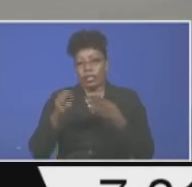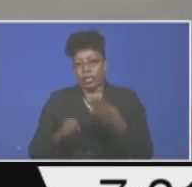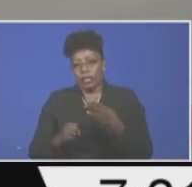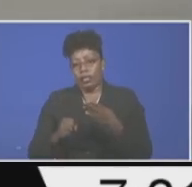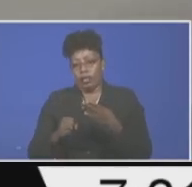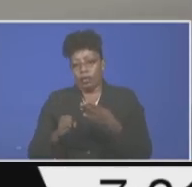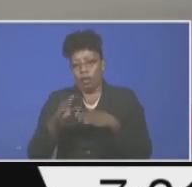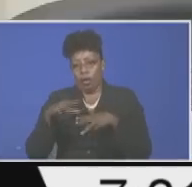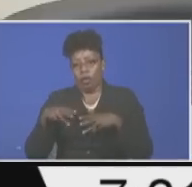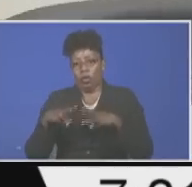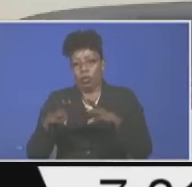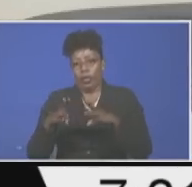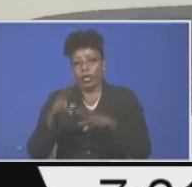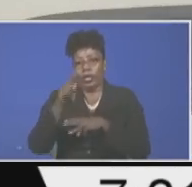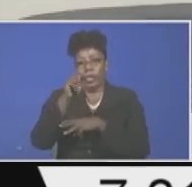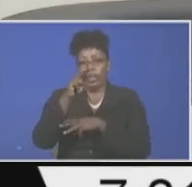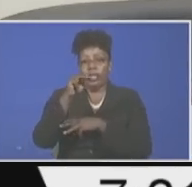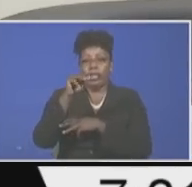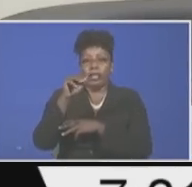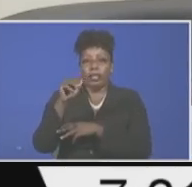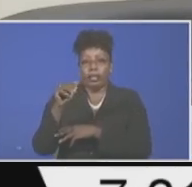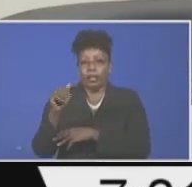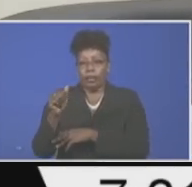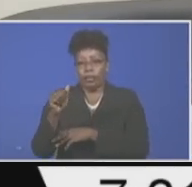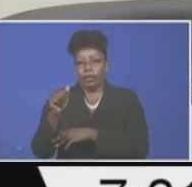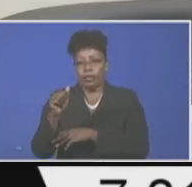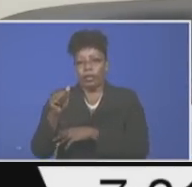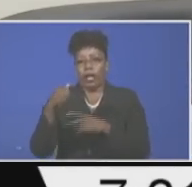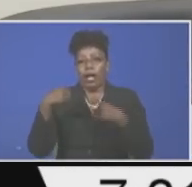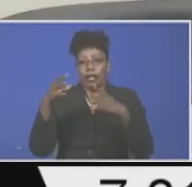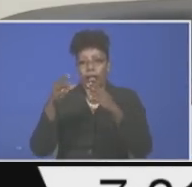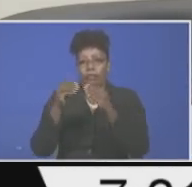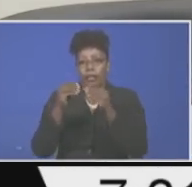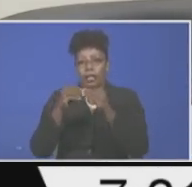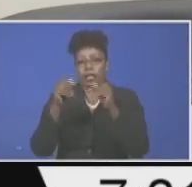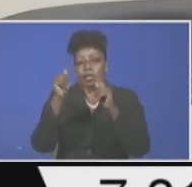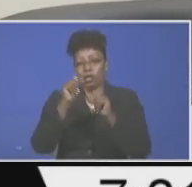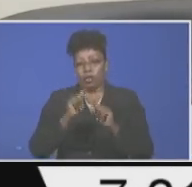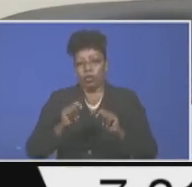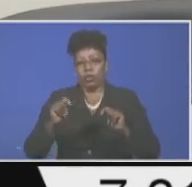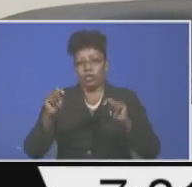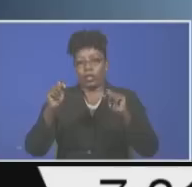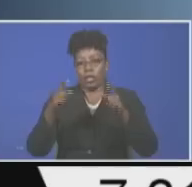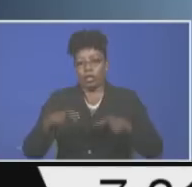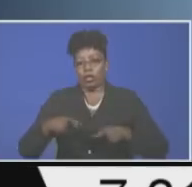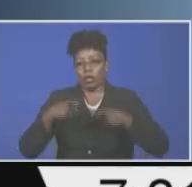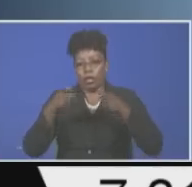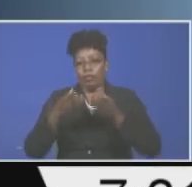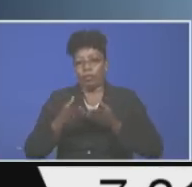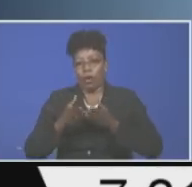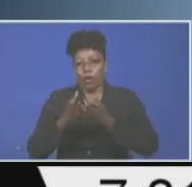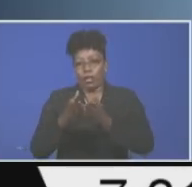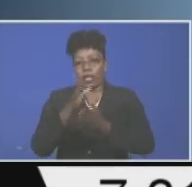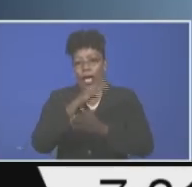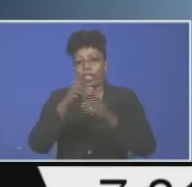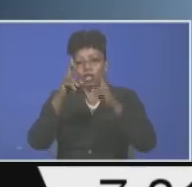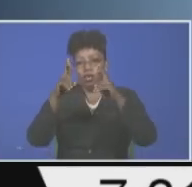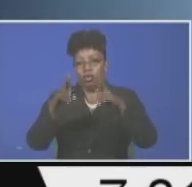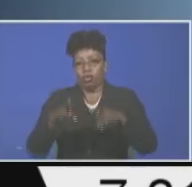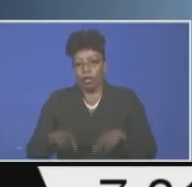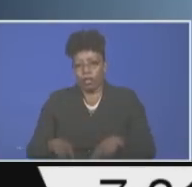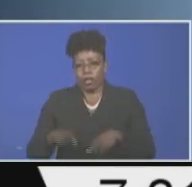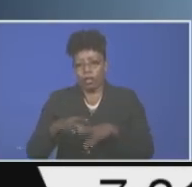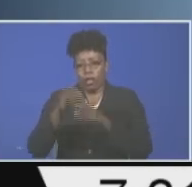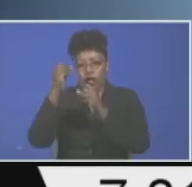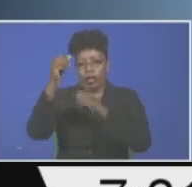now underway, the National Emergency Management Agency held a press meeting Tuesday to provide boaters and residents with an update